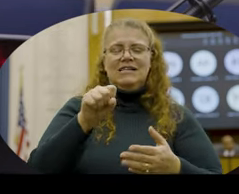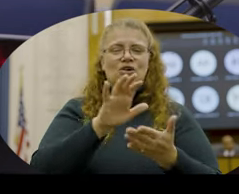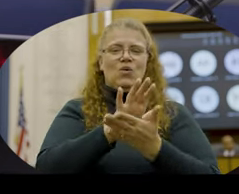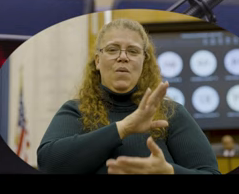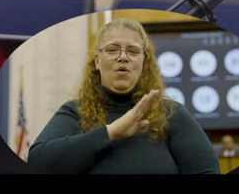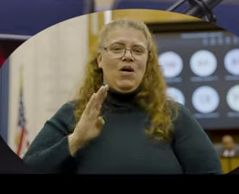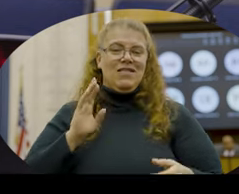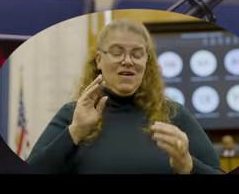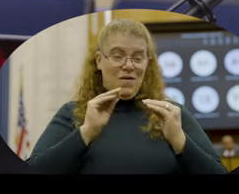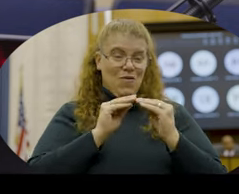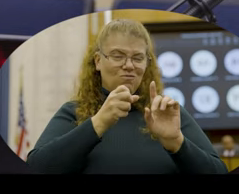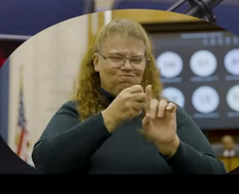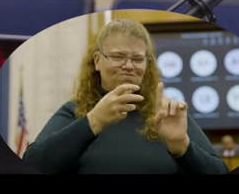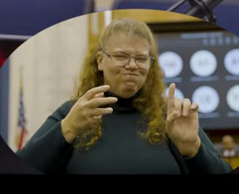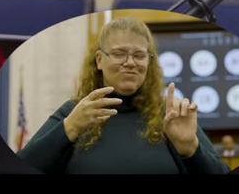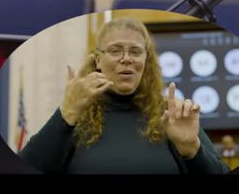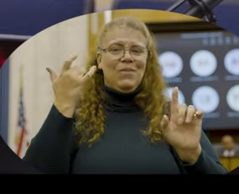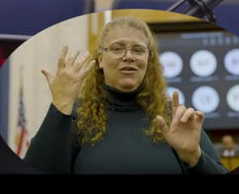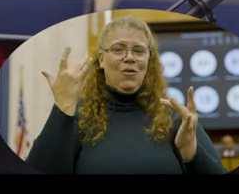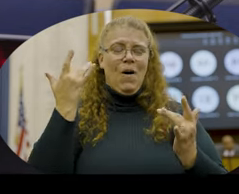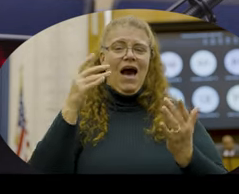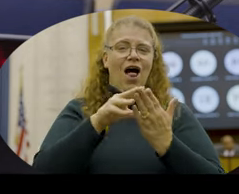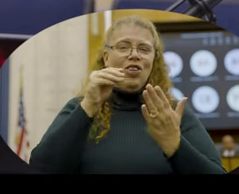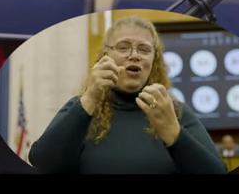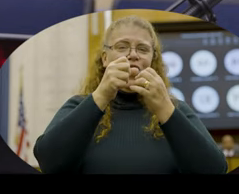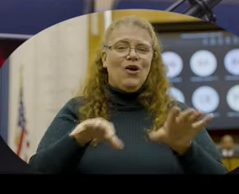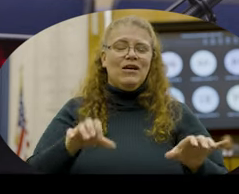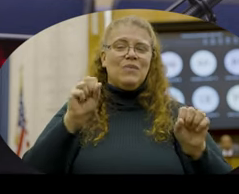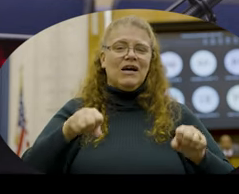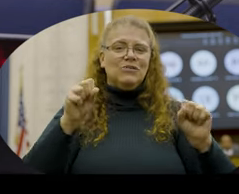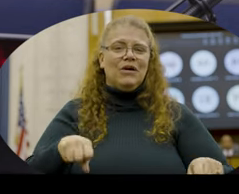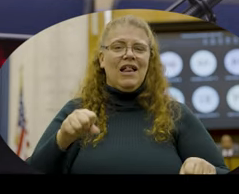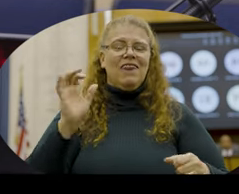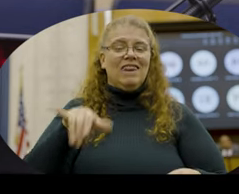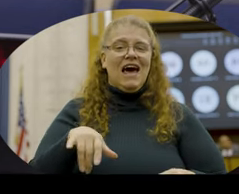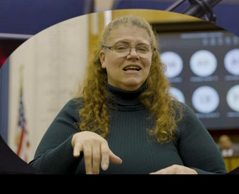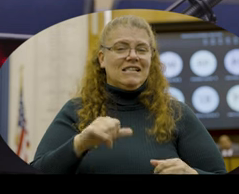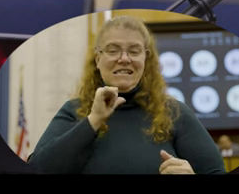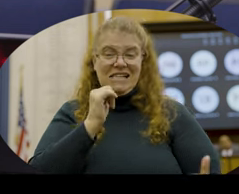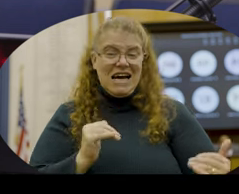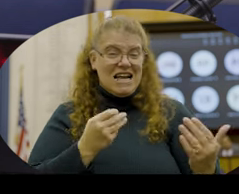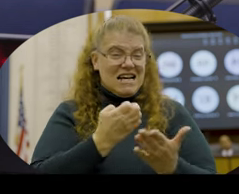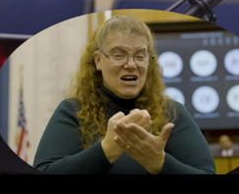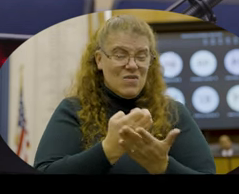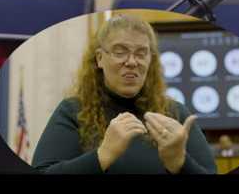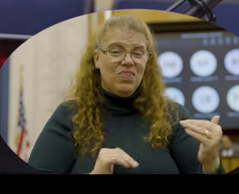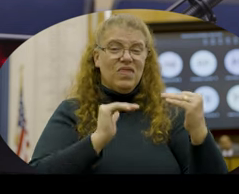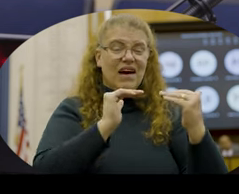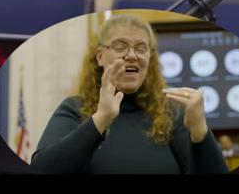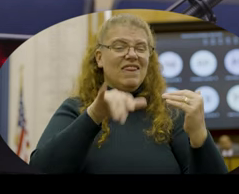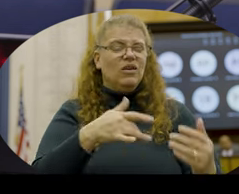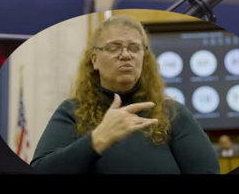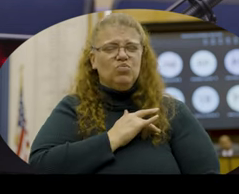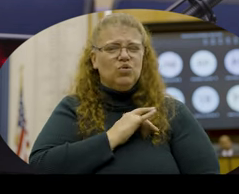and RPS during their collective bargaining discussions. And it is my hope that the RPS school board will fulfill that agreement